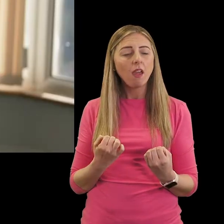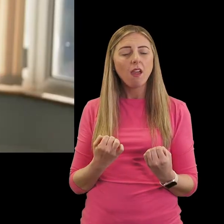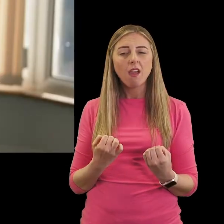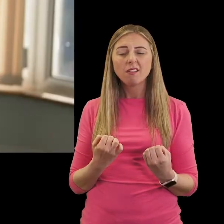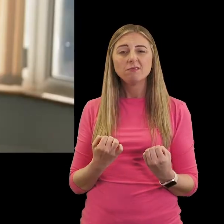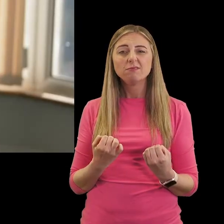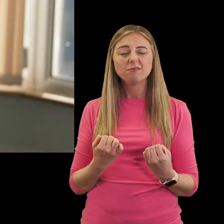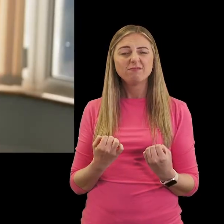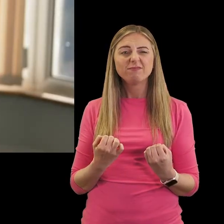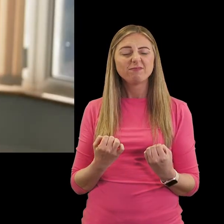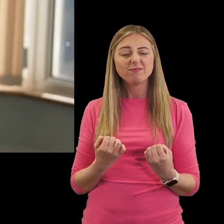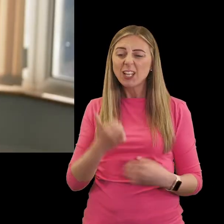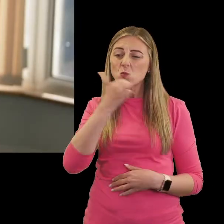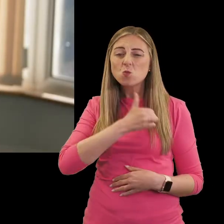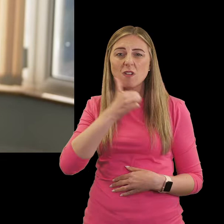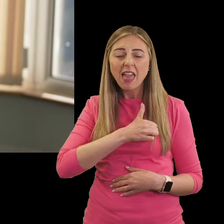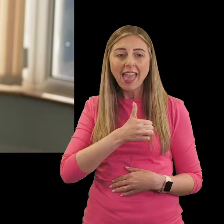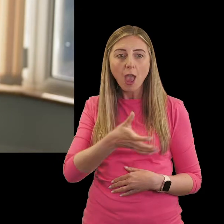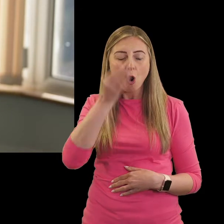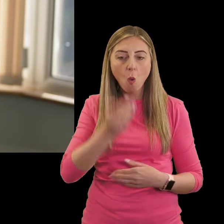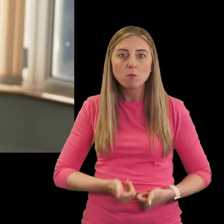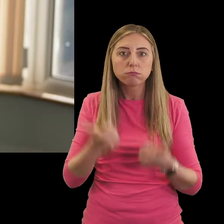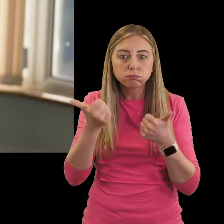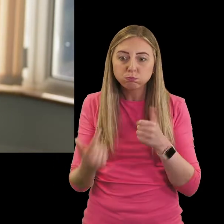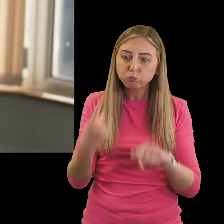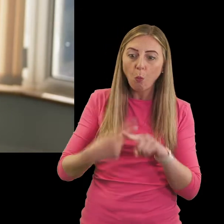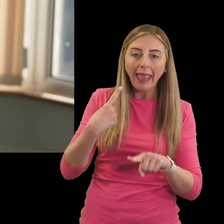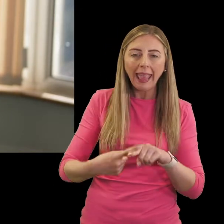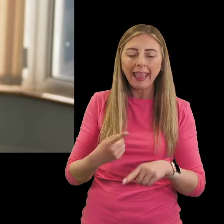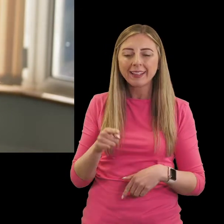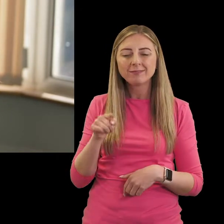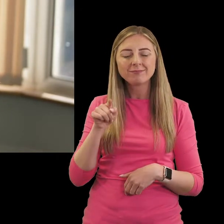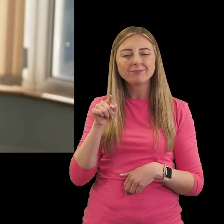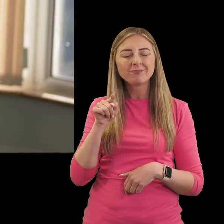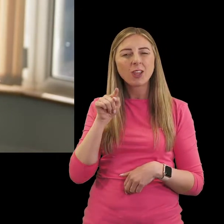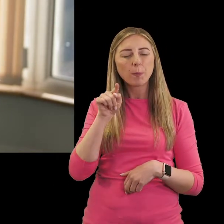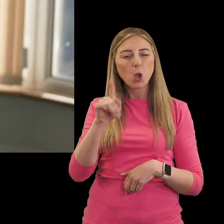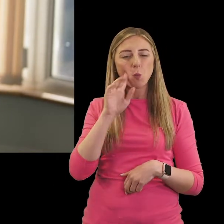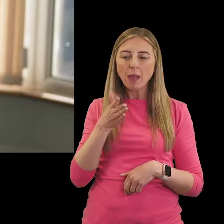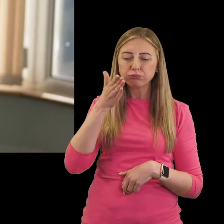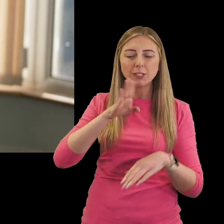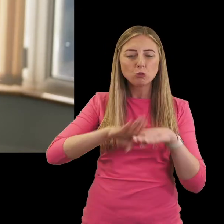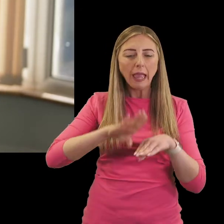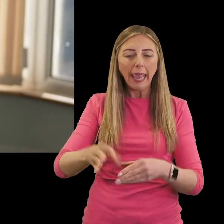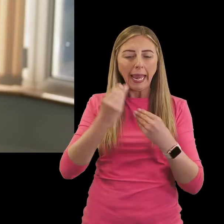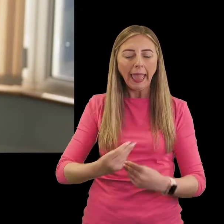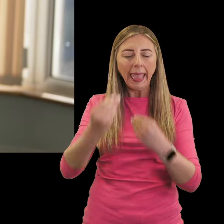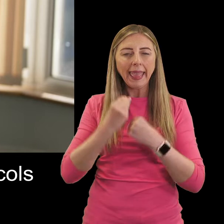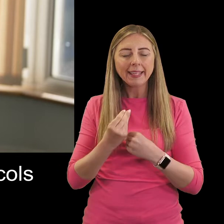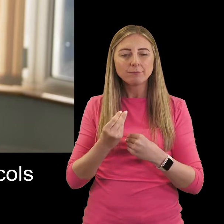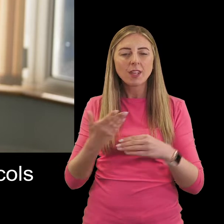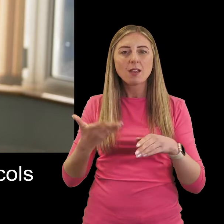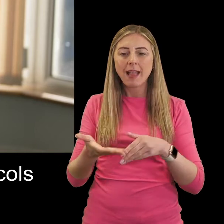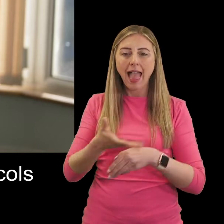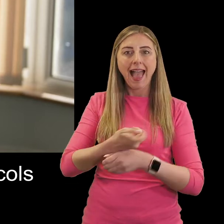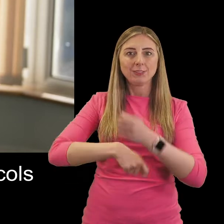I usually say that I'm very quick to learn and pick up new things, but my training didn't really have room to support being hands-on. It